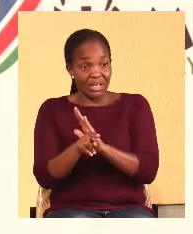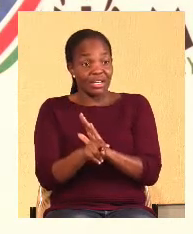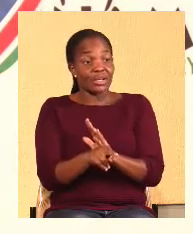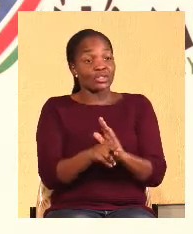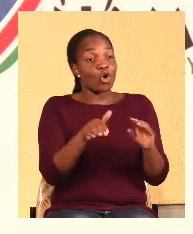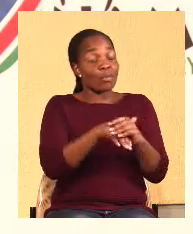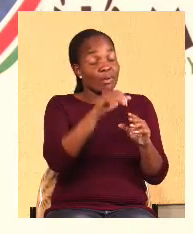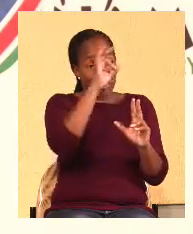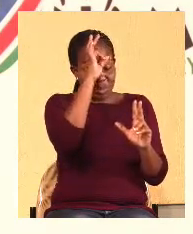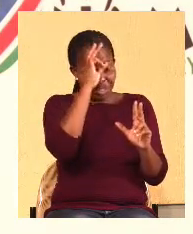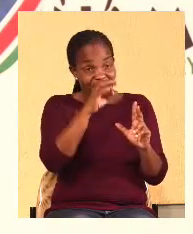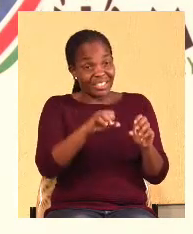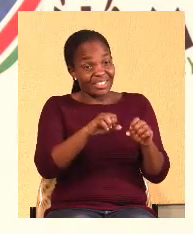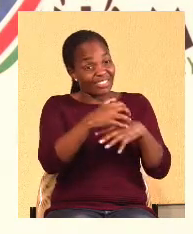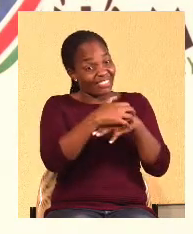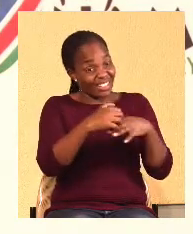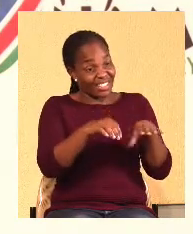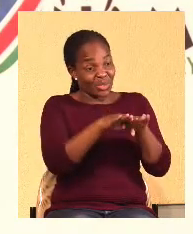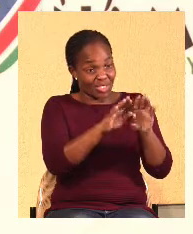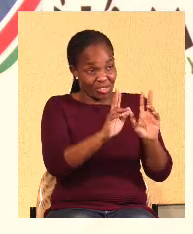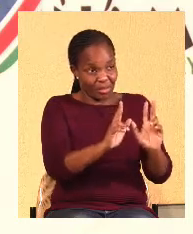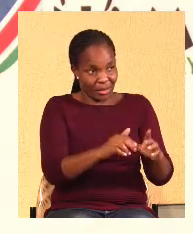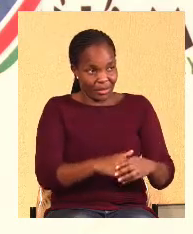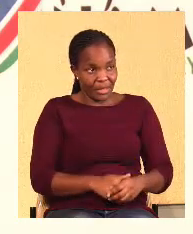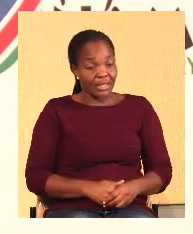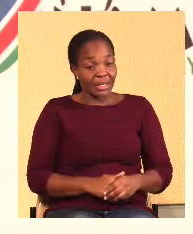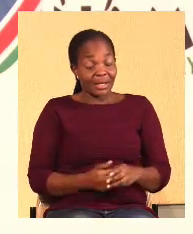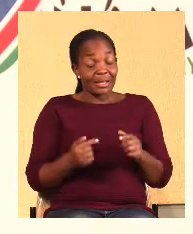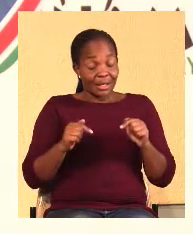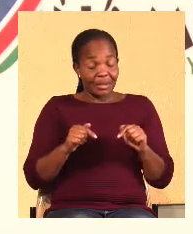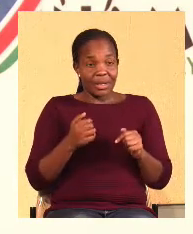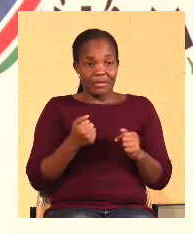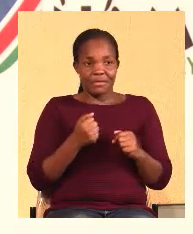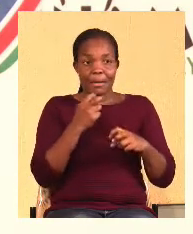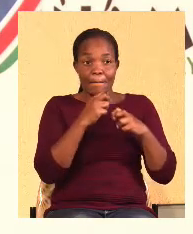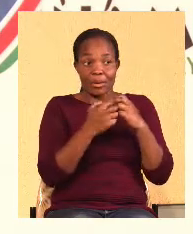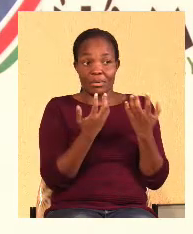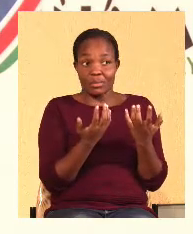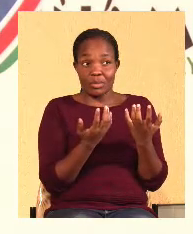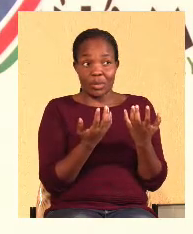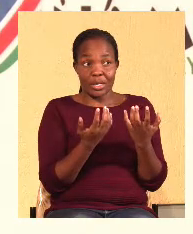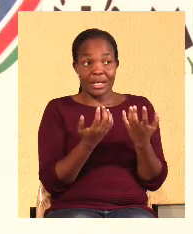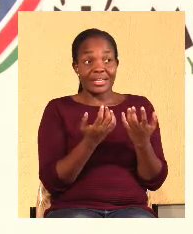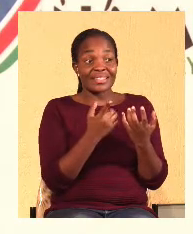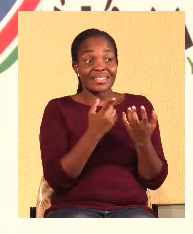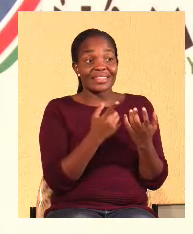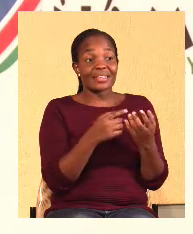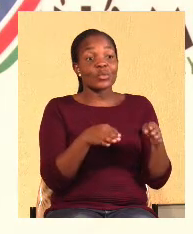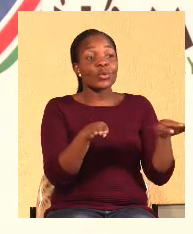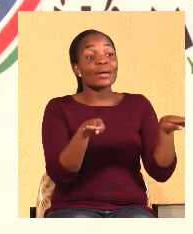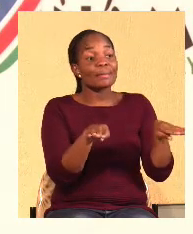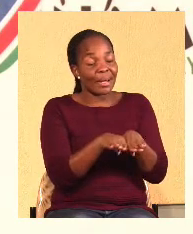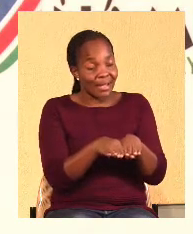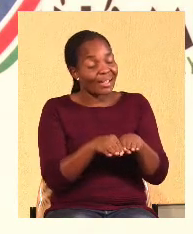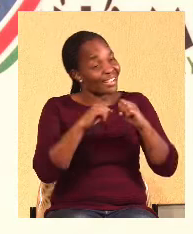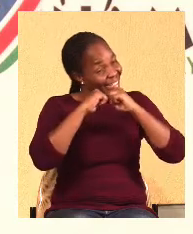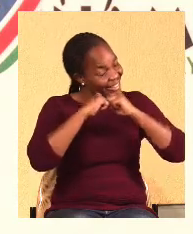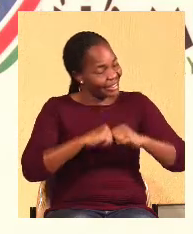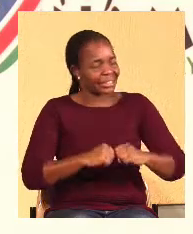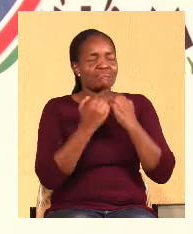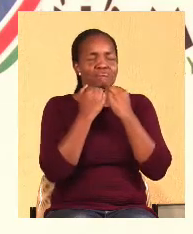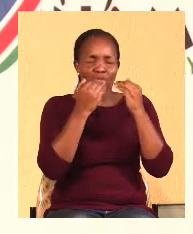with. In fact, as I'm talking to you, we have had situations where some of these cases have been picked up and certain actions have been taken, and we